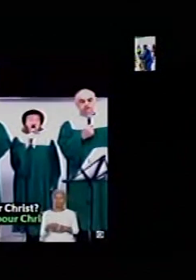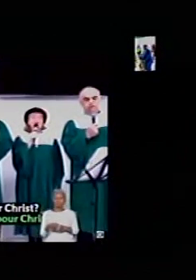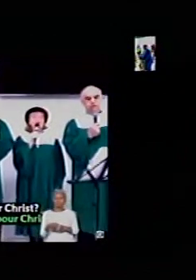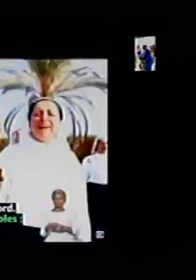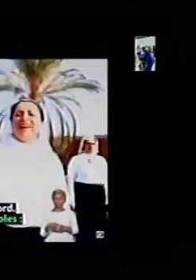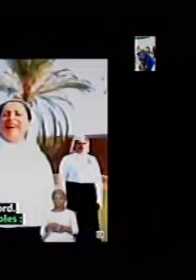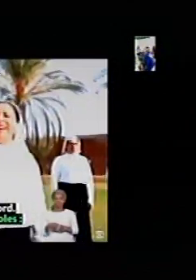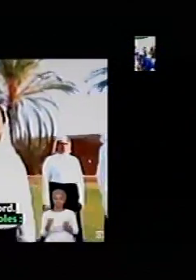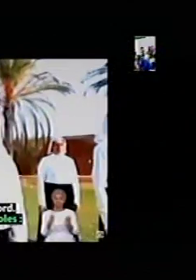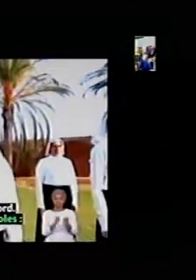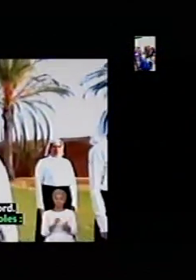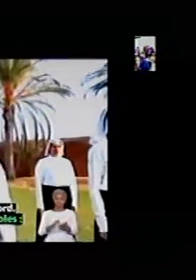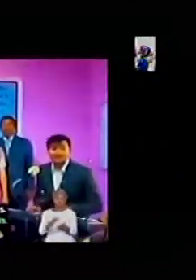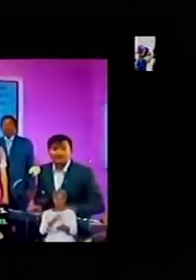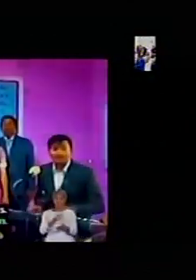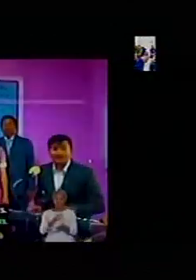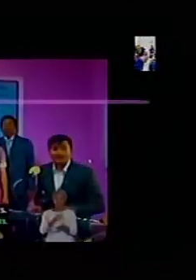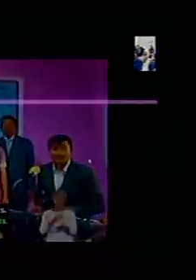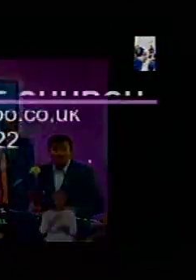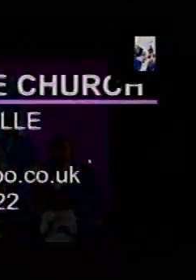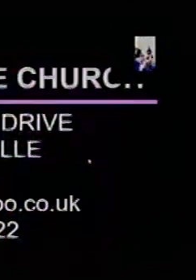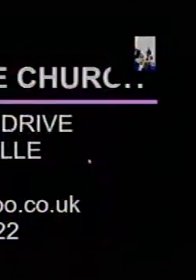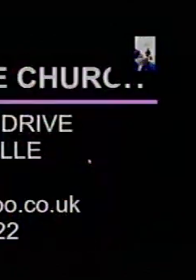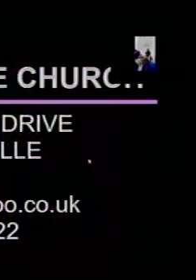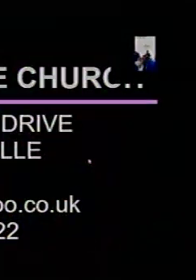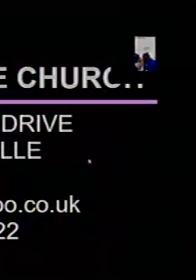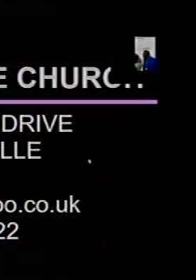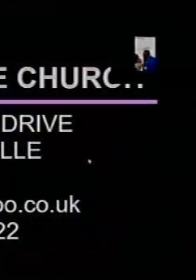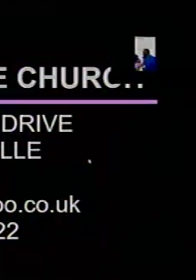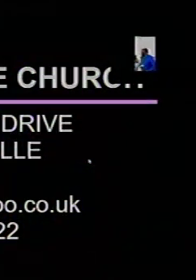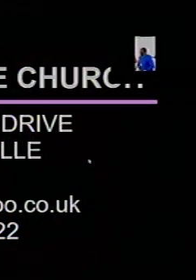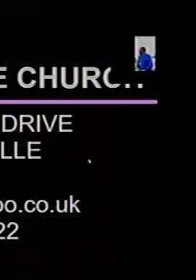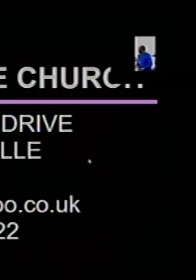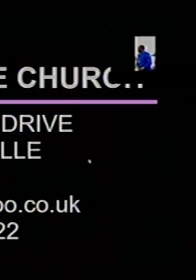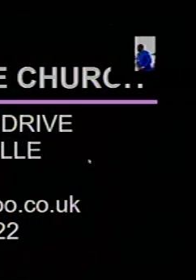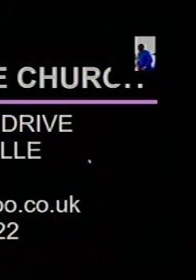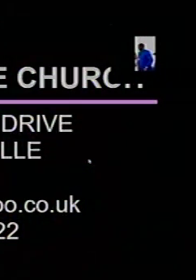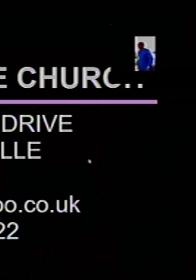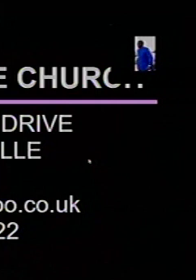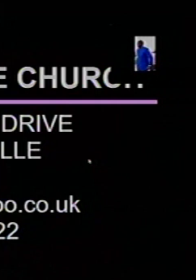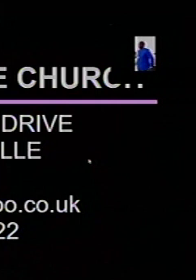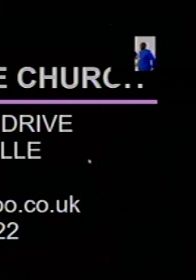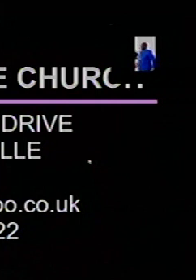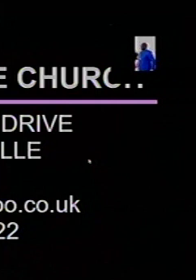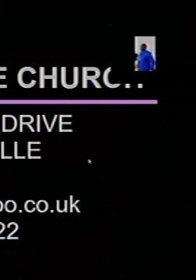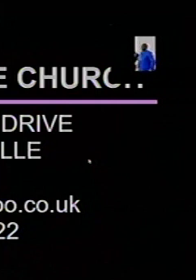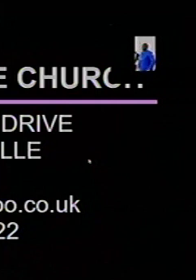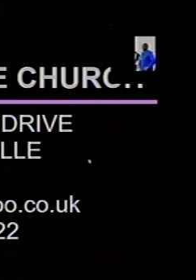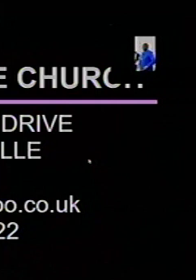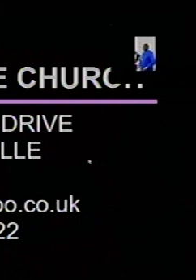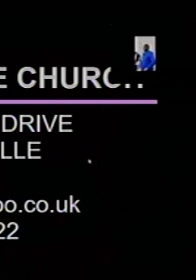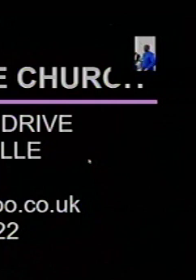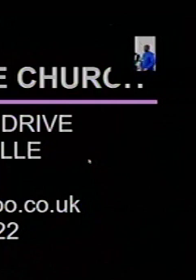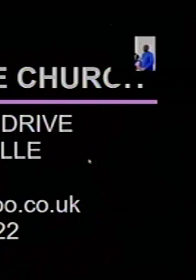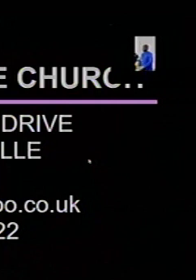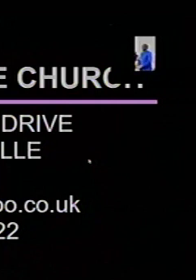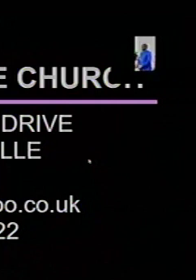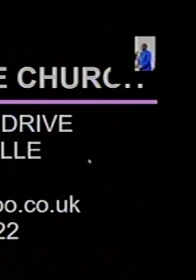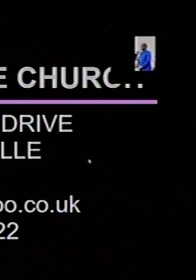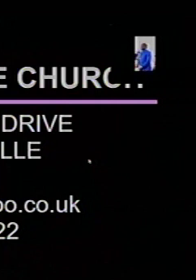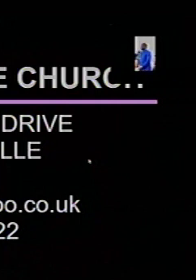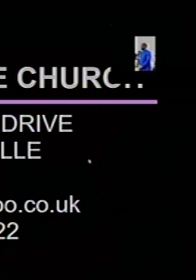verse 16. Ought not this woman, being the daughter of Abraham, whom